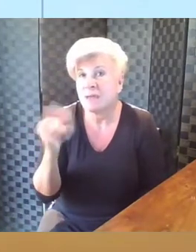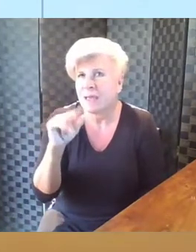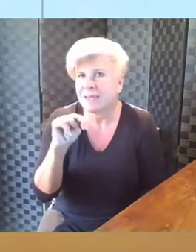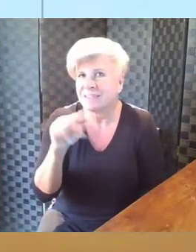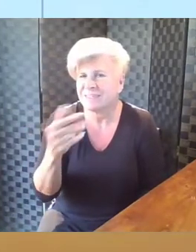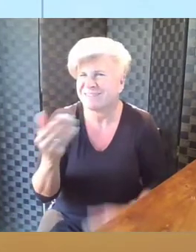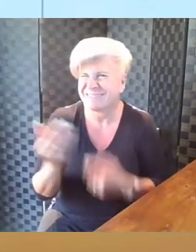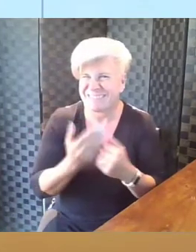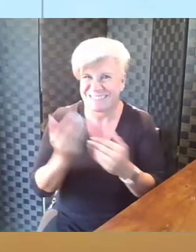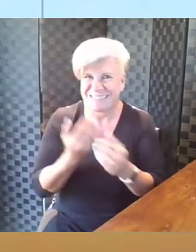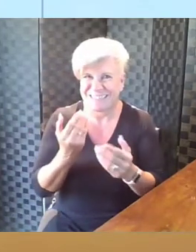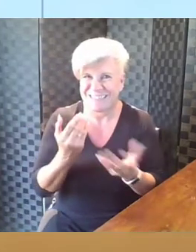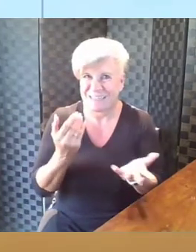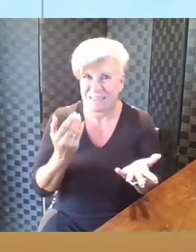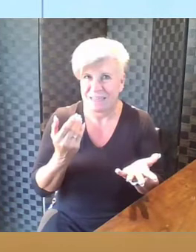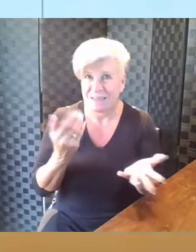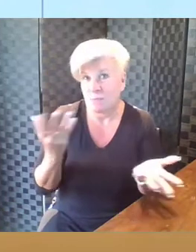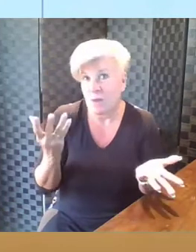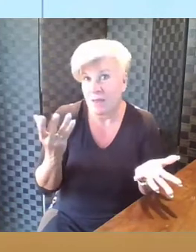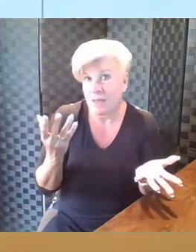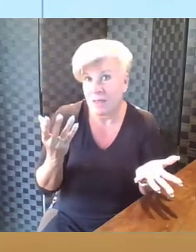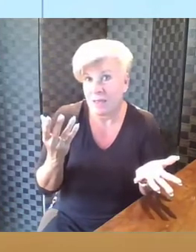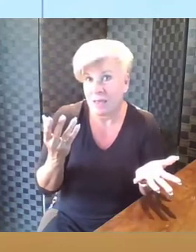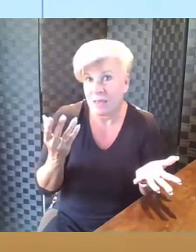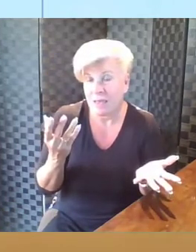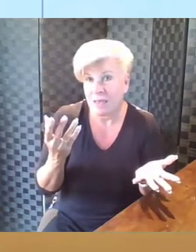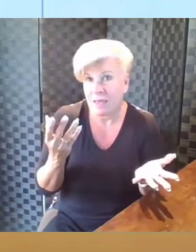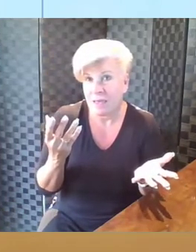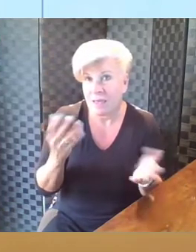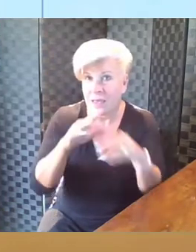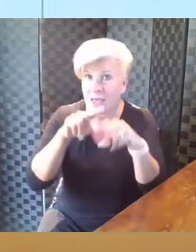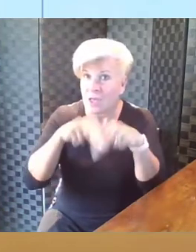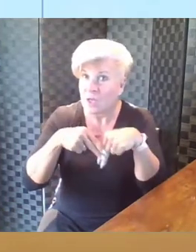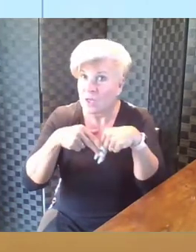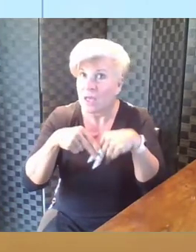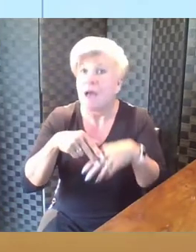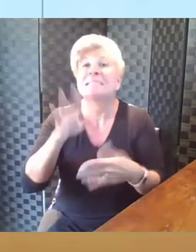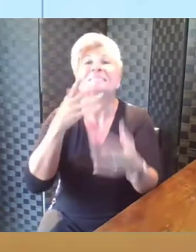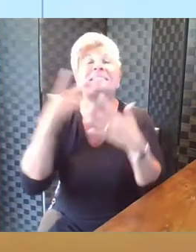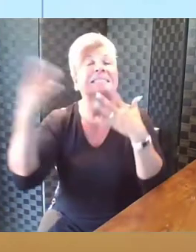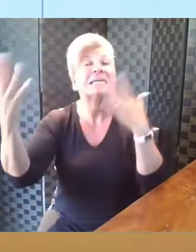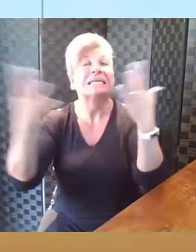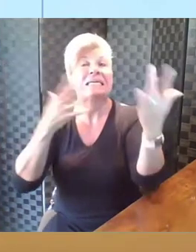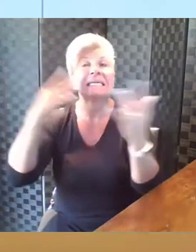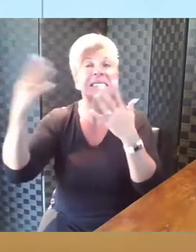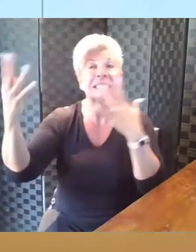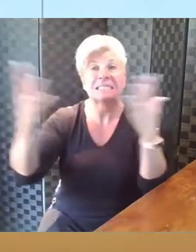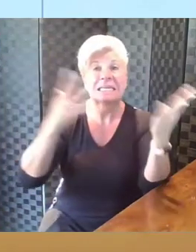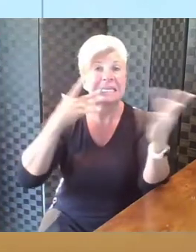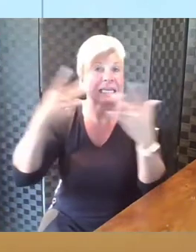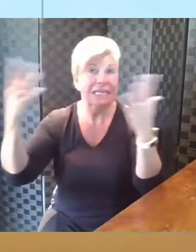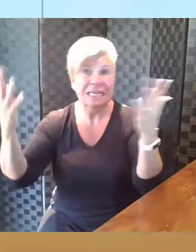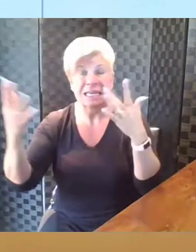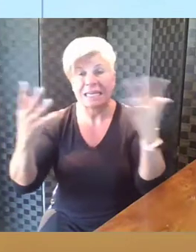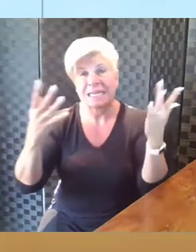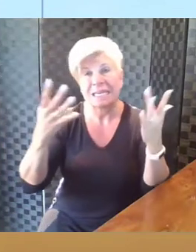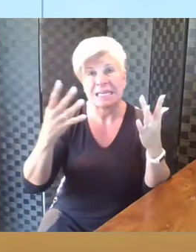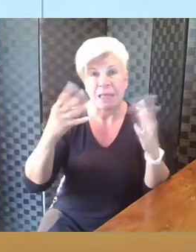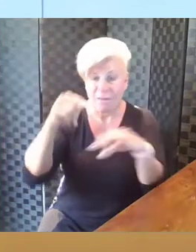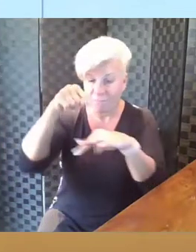can even put 4-letter words on here. Some of these have 4 letters. We're going to get a lot of words on this box. You're so good at rhyming. Only 5